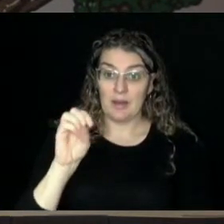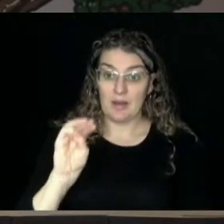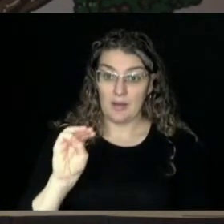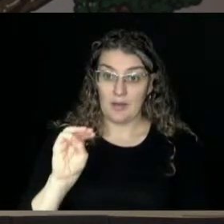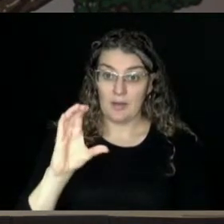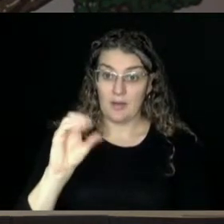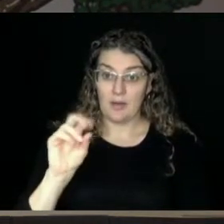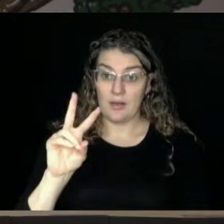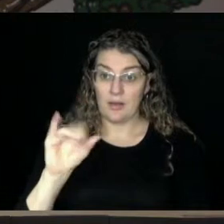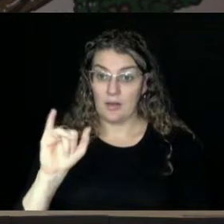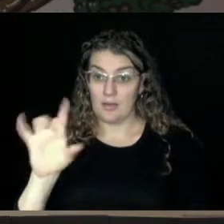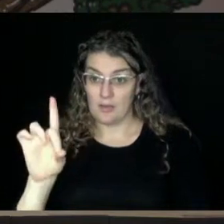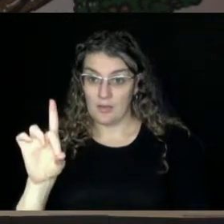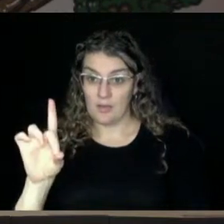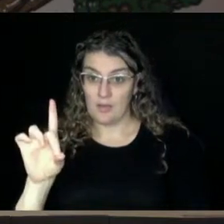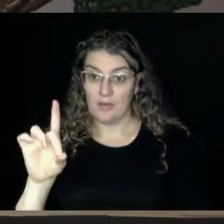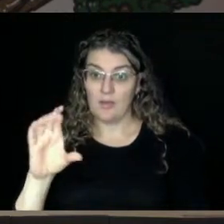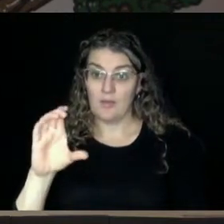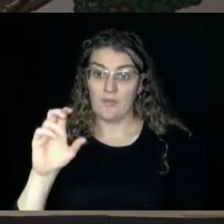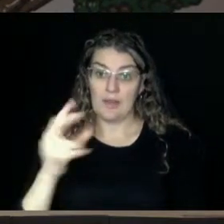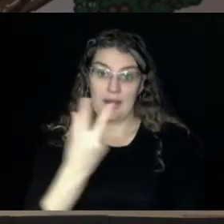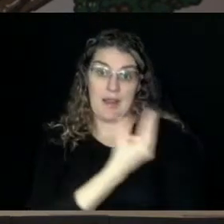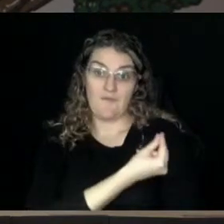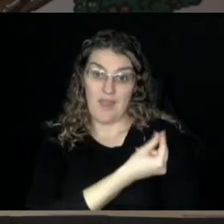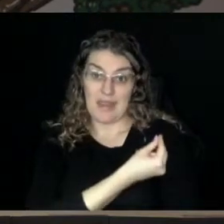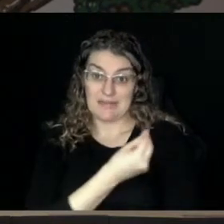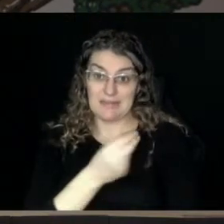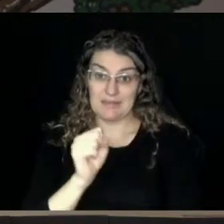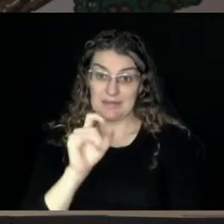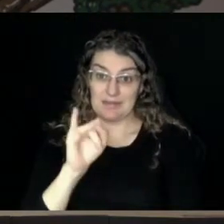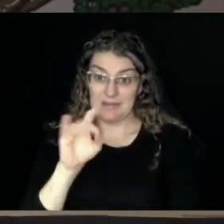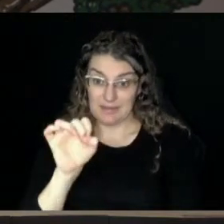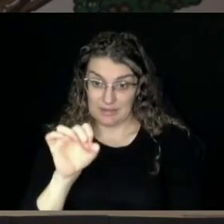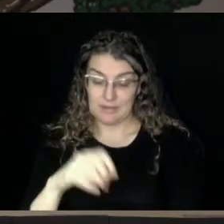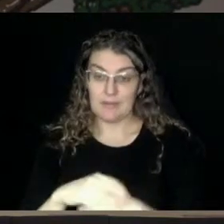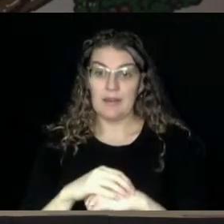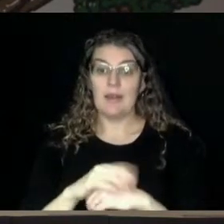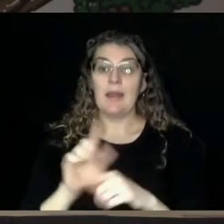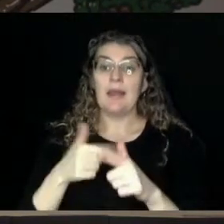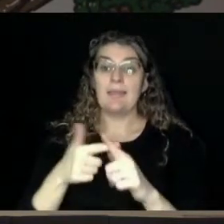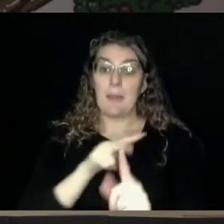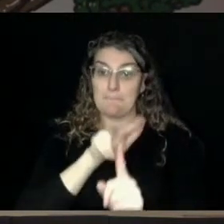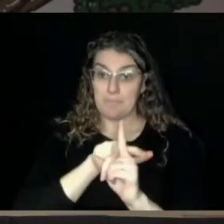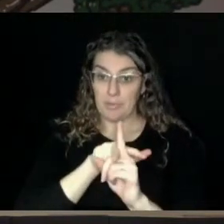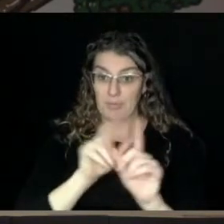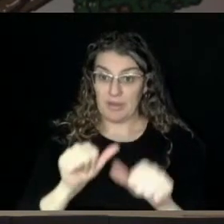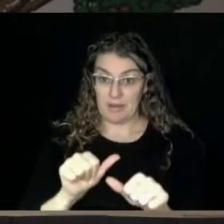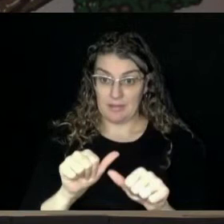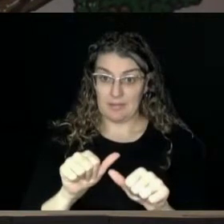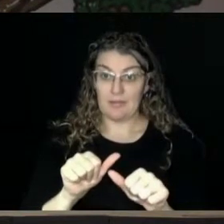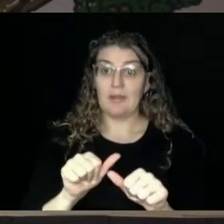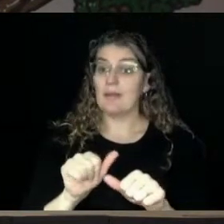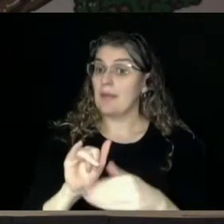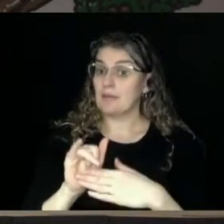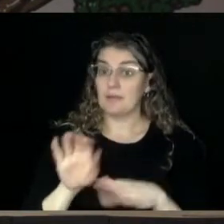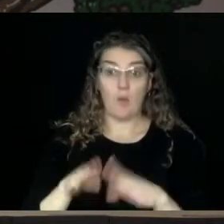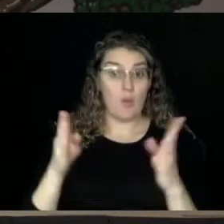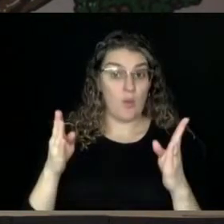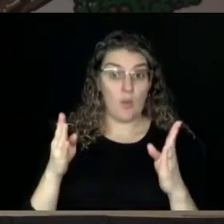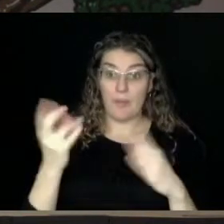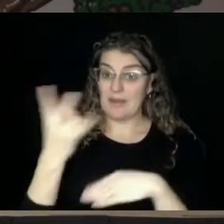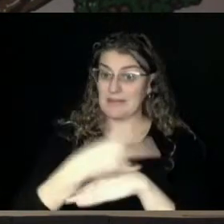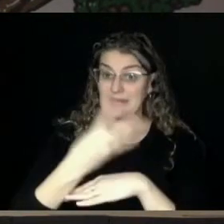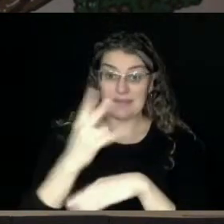princeedwardisland.com/COVID vaccine site. Appointments will be made by receiving a callback 7 days a week if you use that